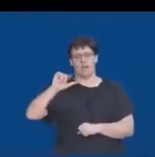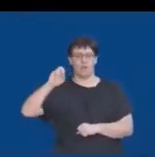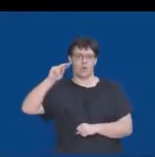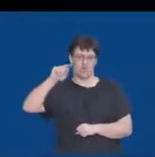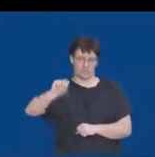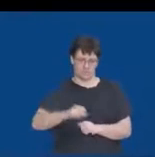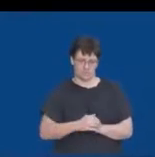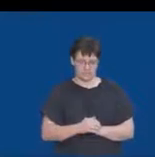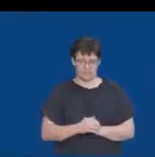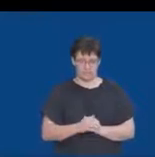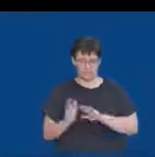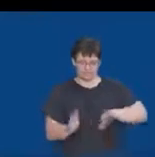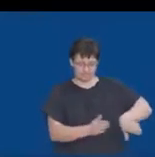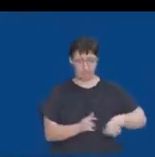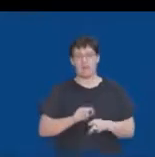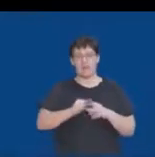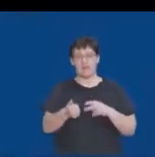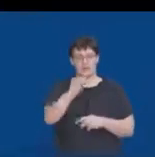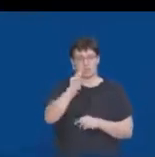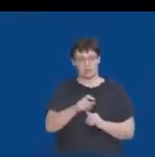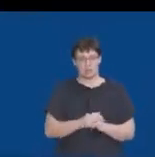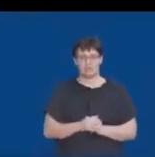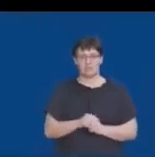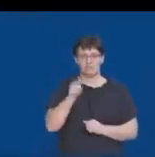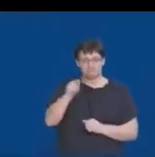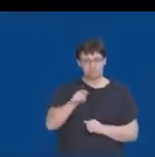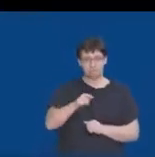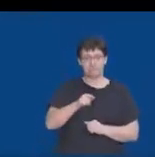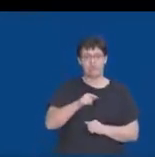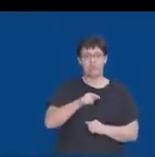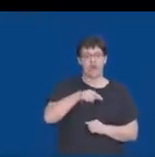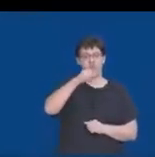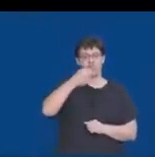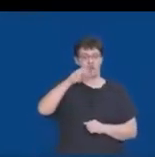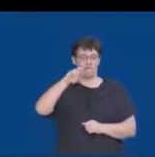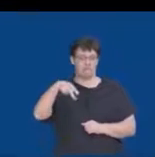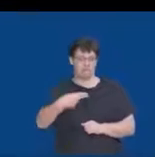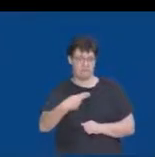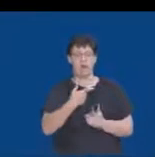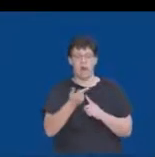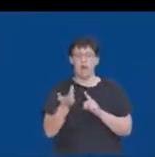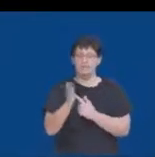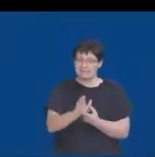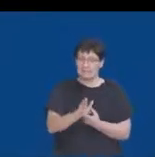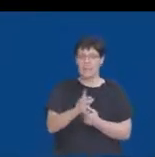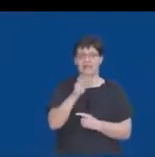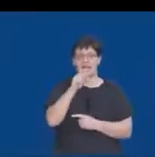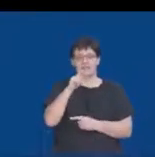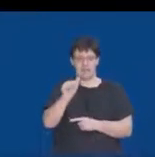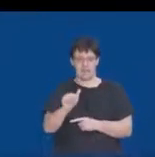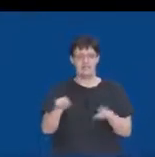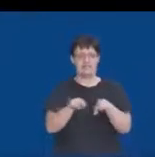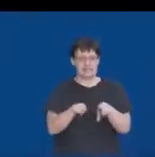Okay, let's see what our next question is. This graph below shows some of the data, the same